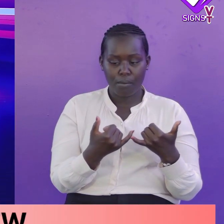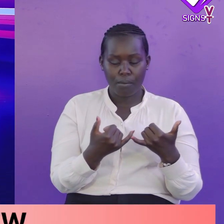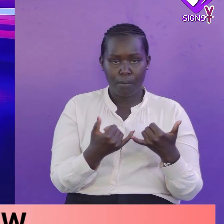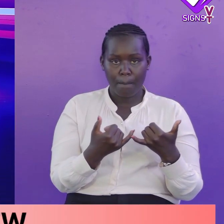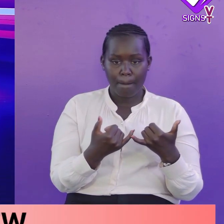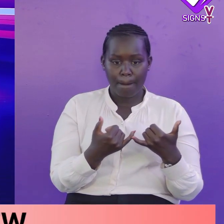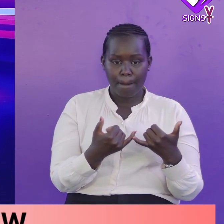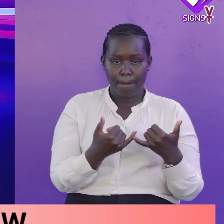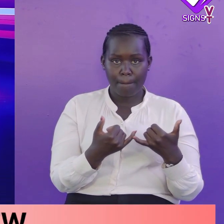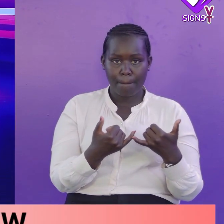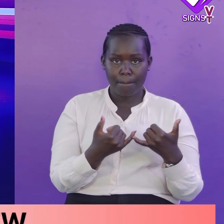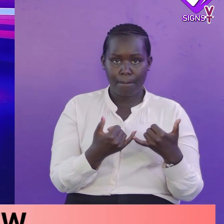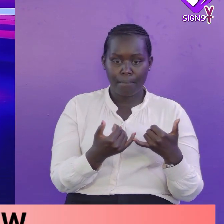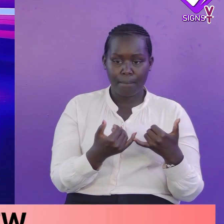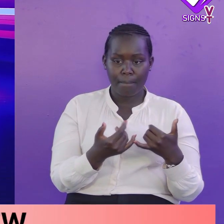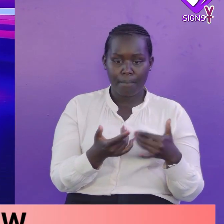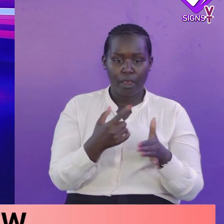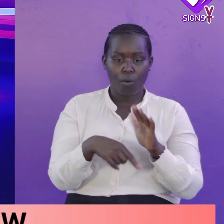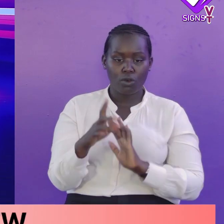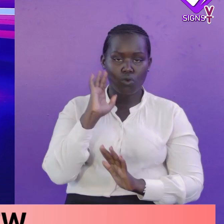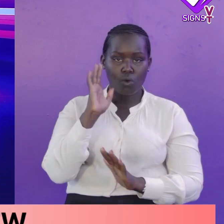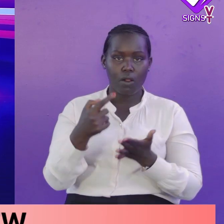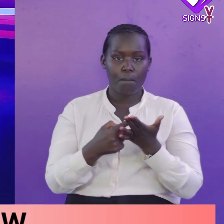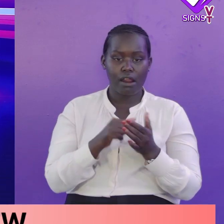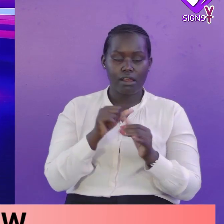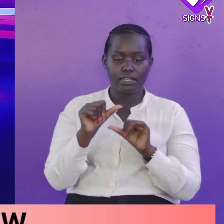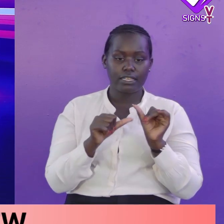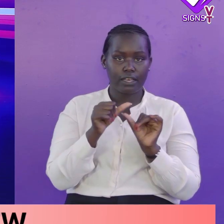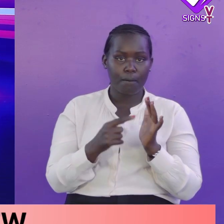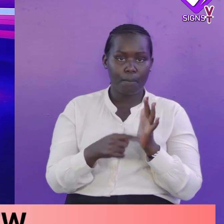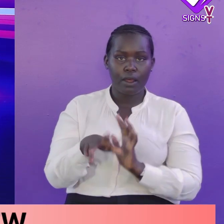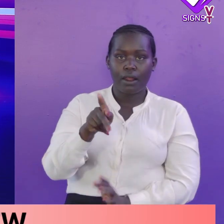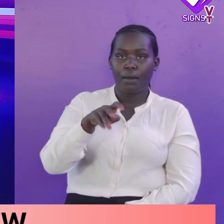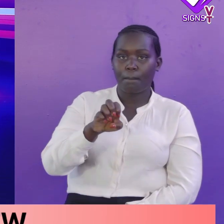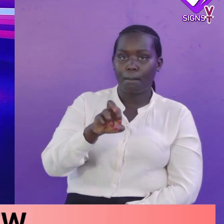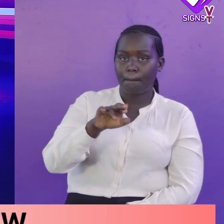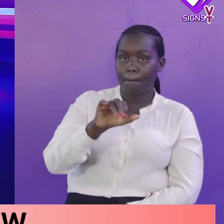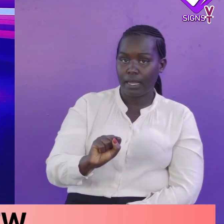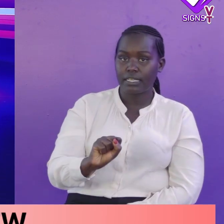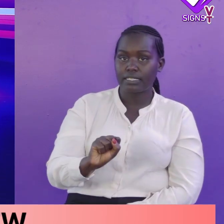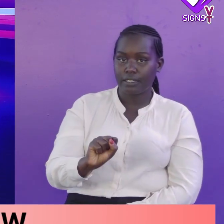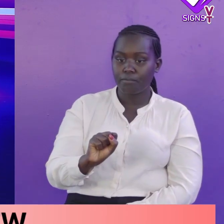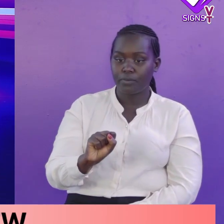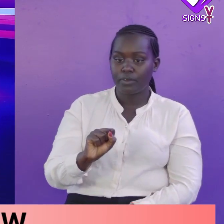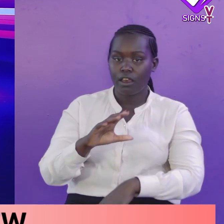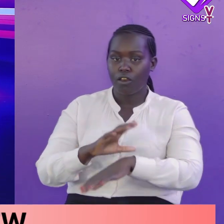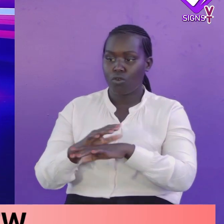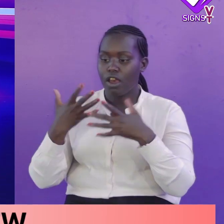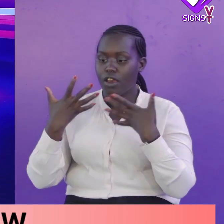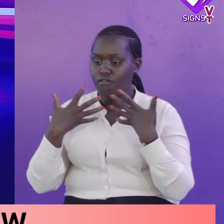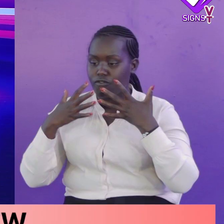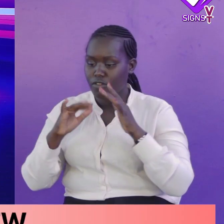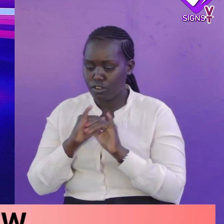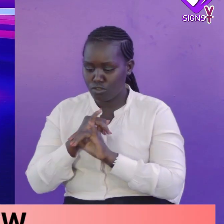quickly to what we will be talking about. And Paris Jepchirchir delivered a thrilling finish to